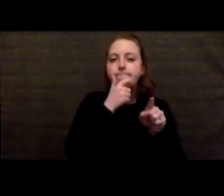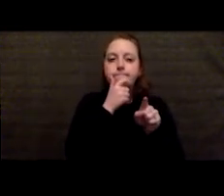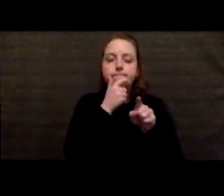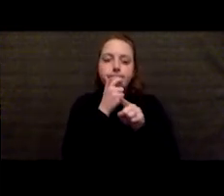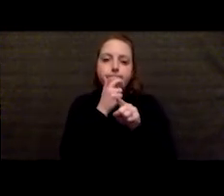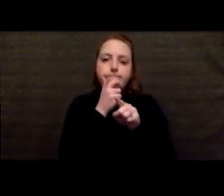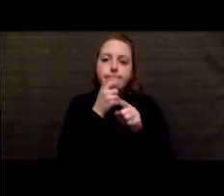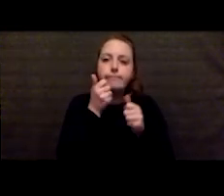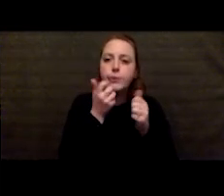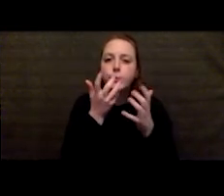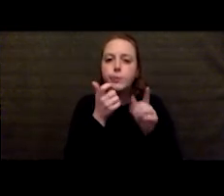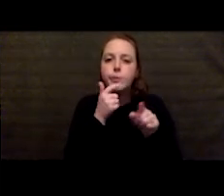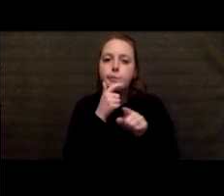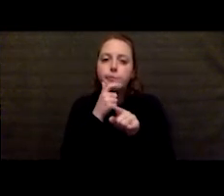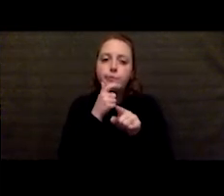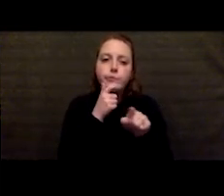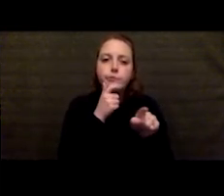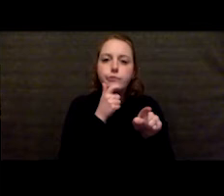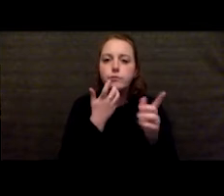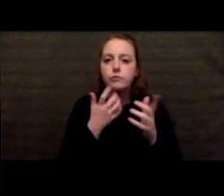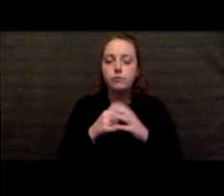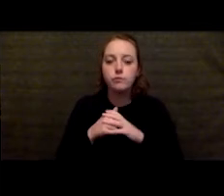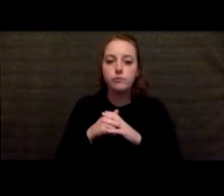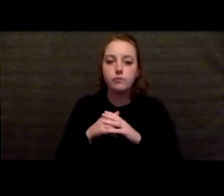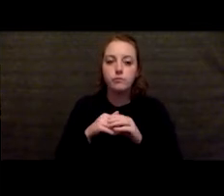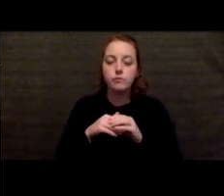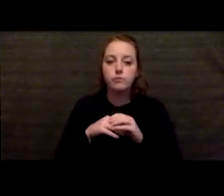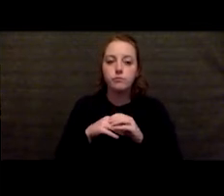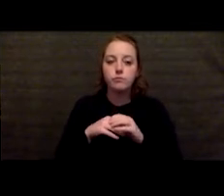happen. Well, are all the